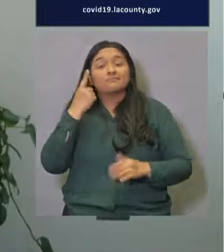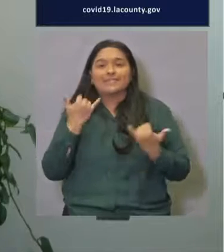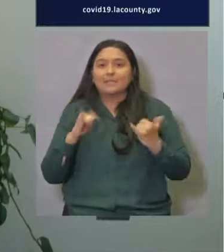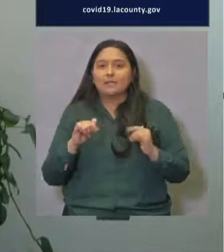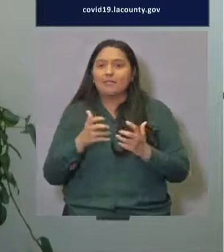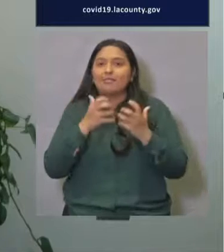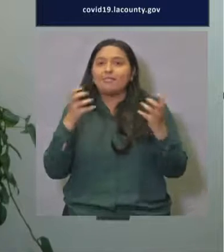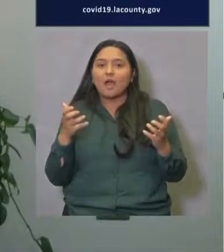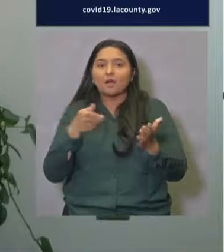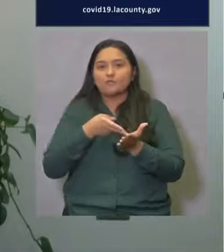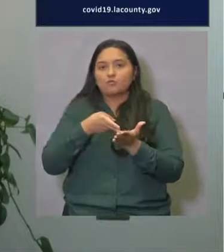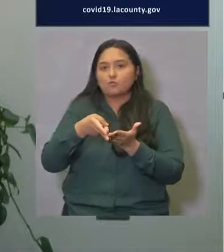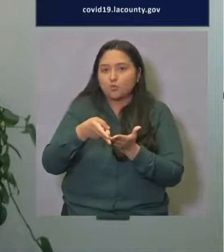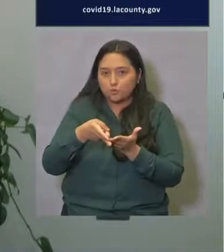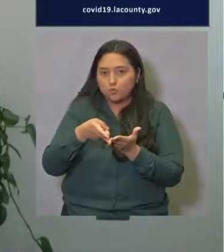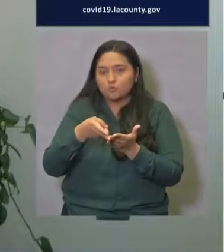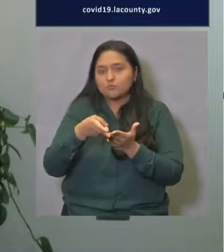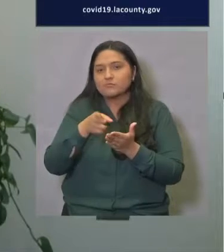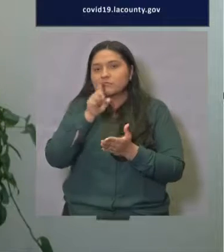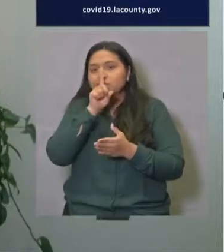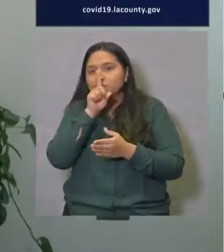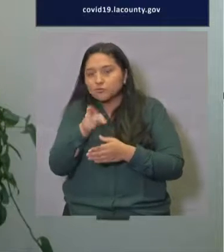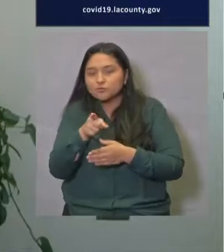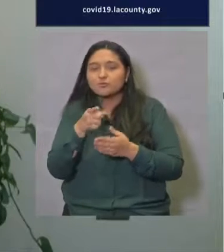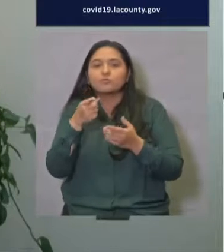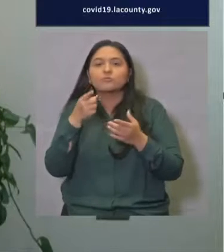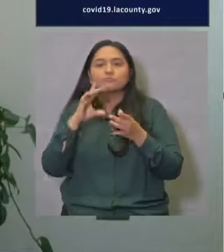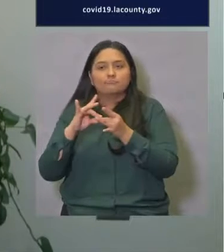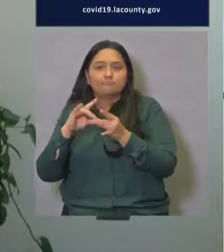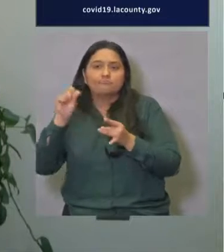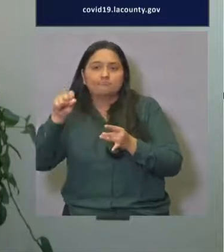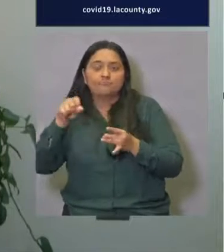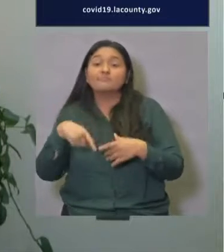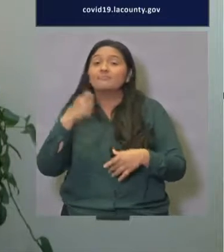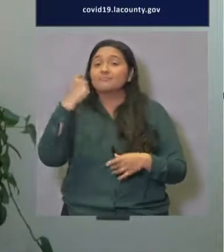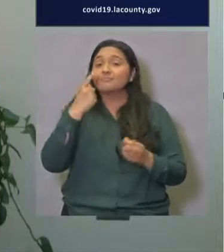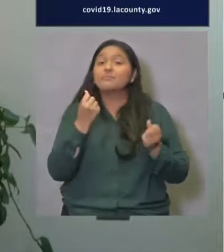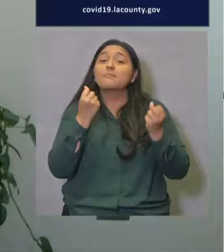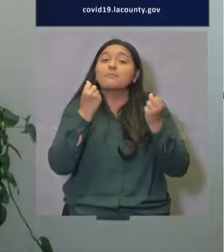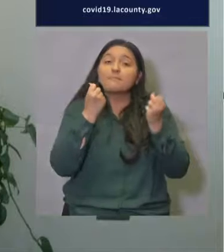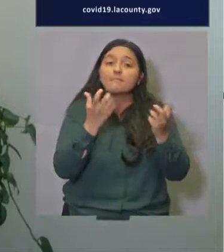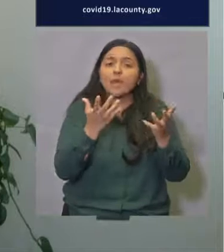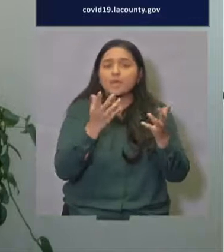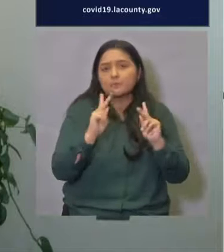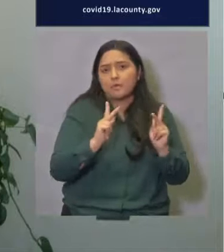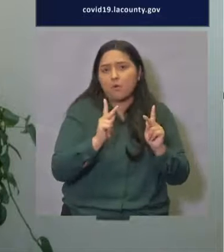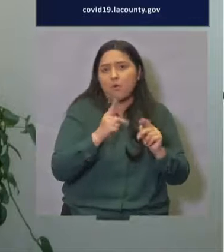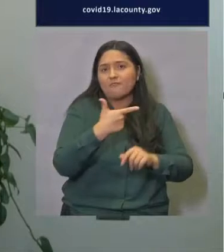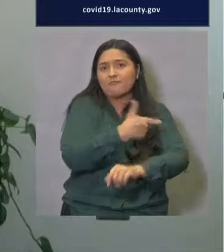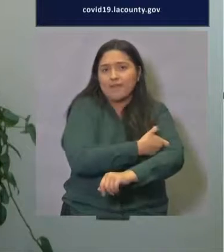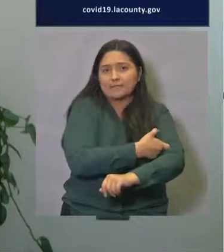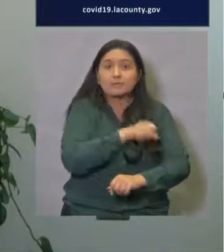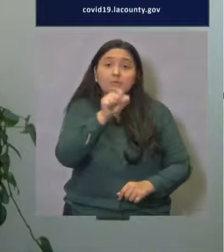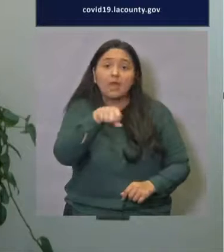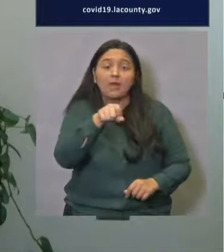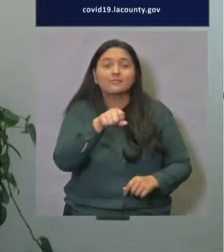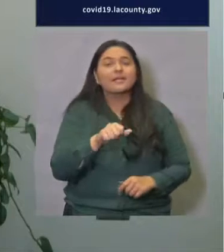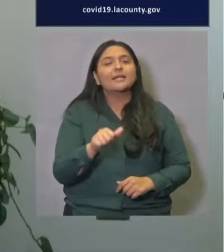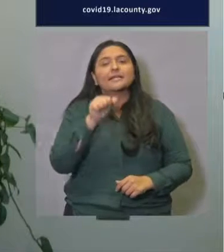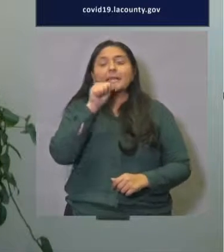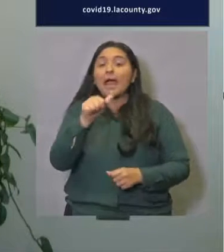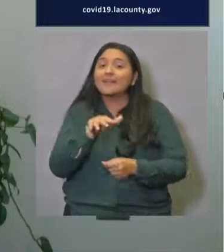2 points to make. Not only do we have a large number of people who are vaccinated, nowhere near the number of